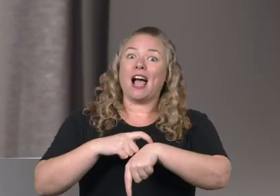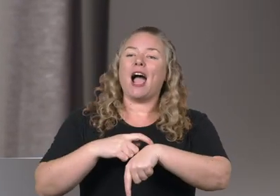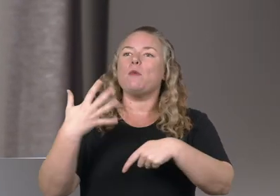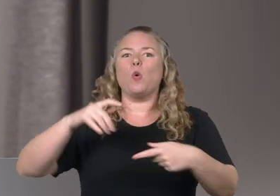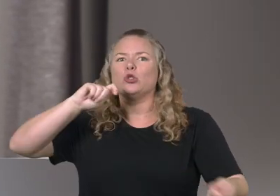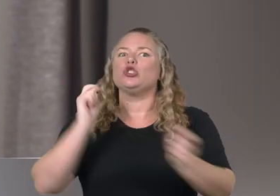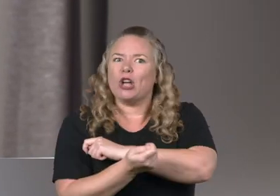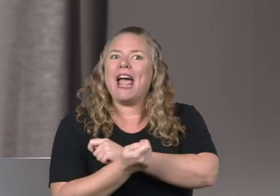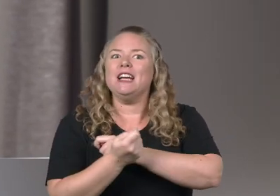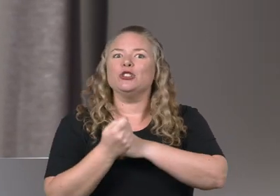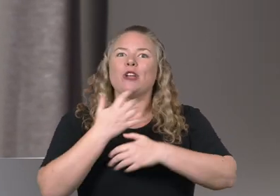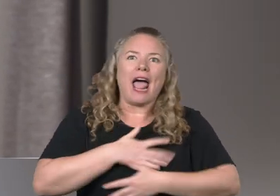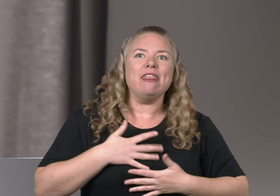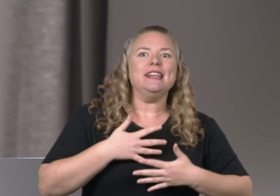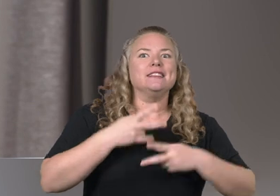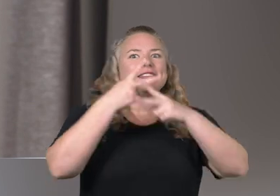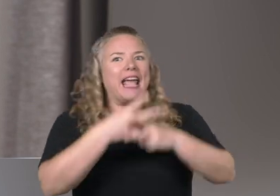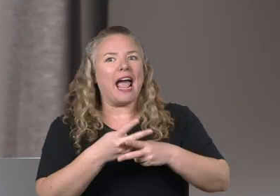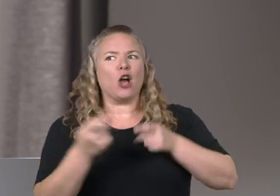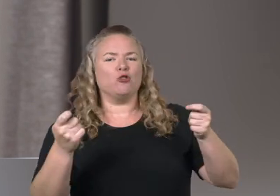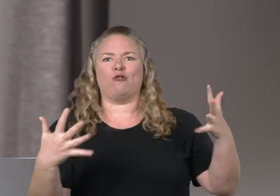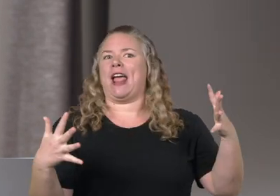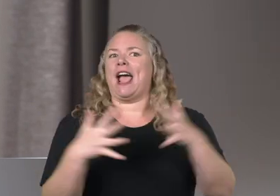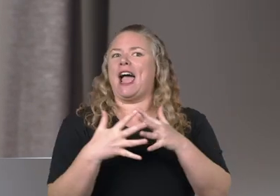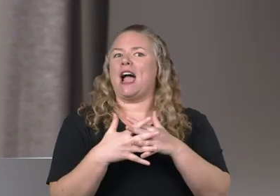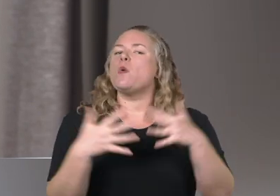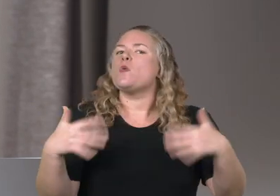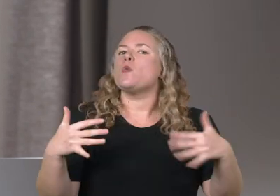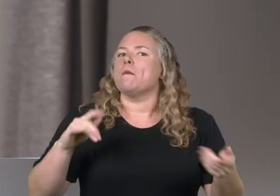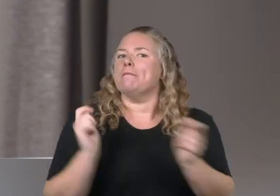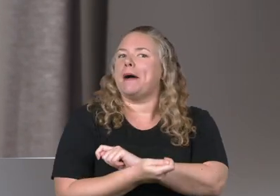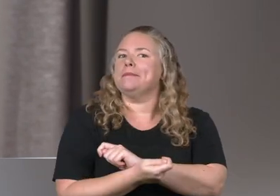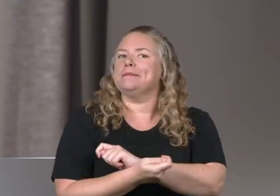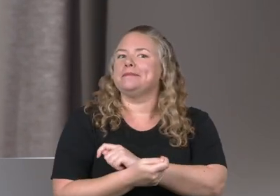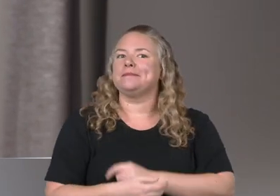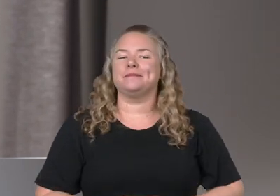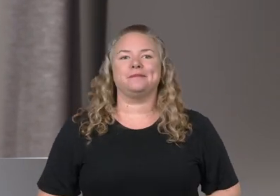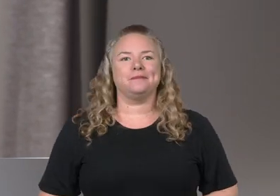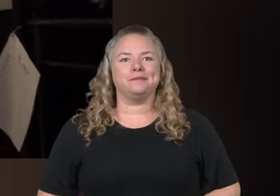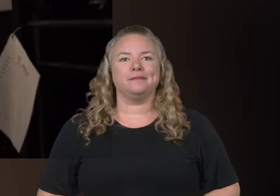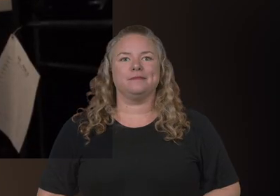I think that signaled a big change about ethics and care and curating.